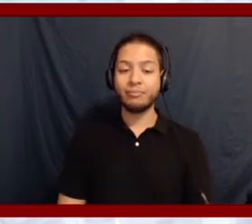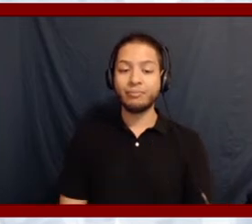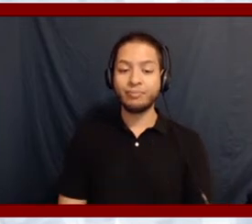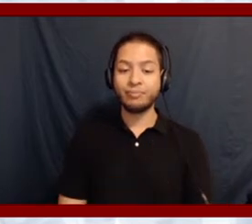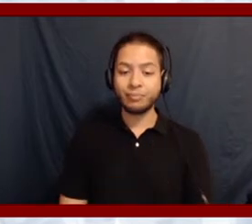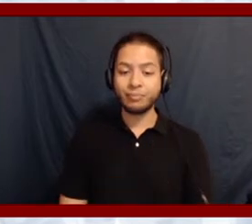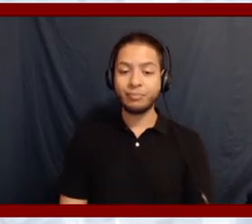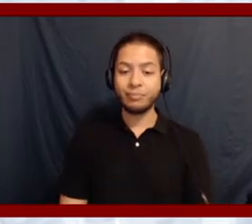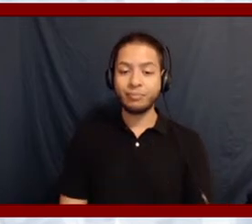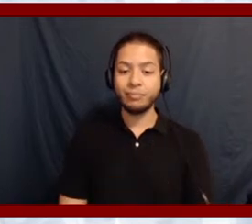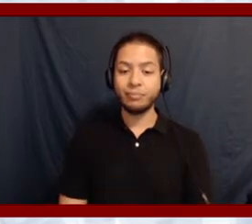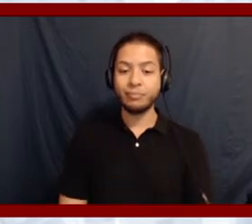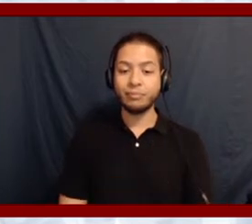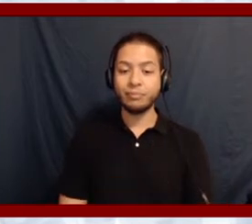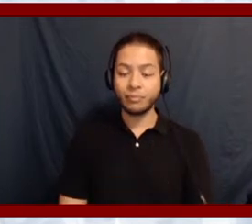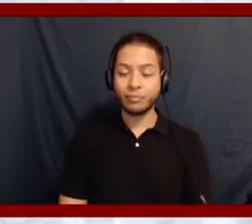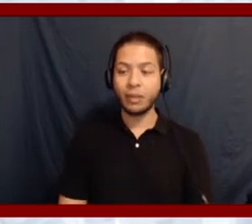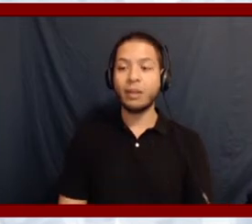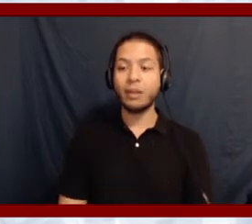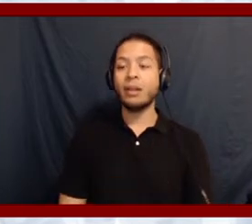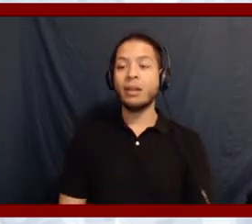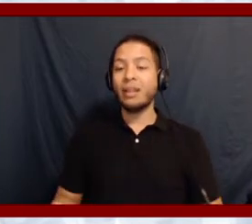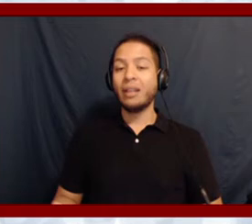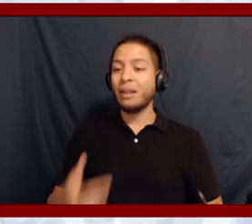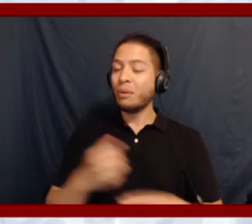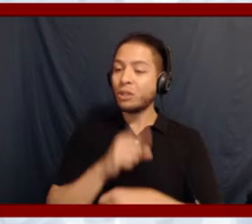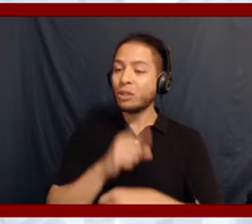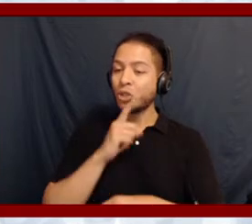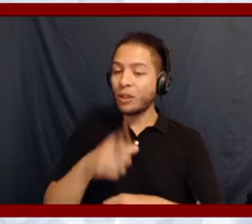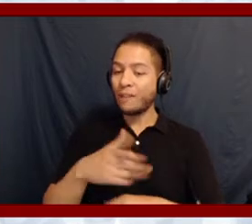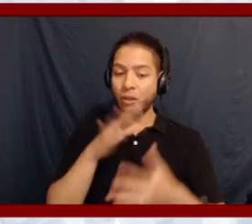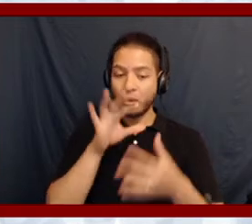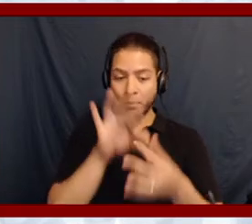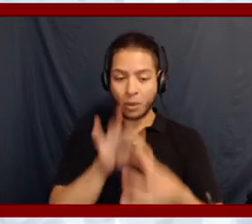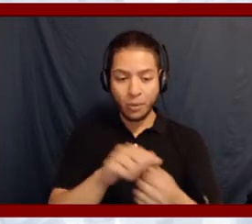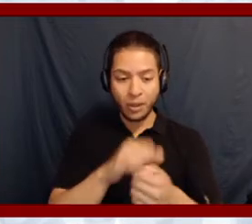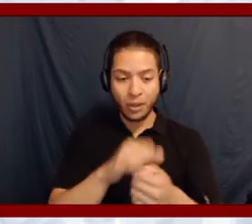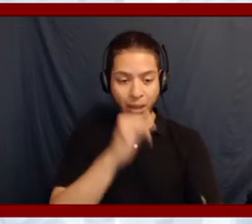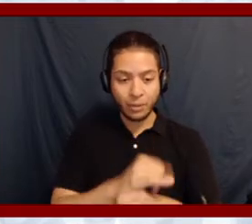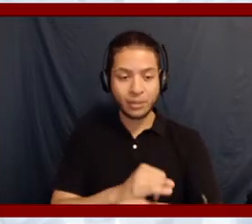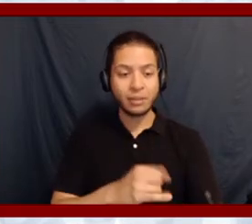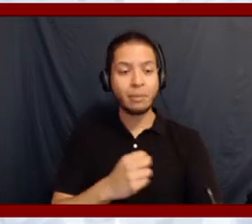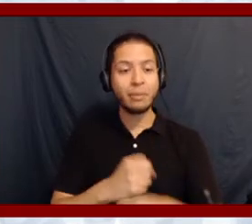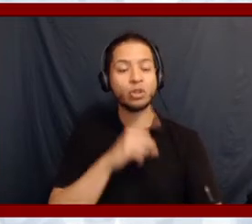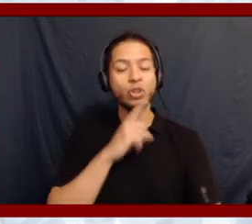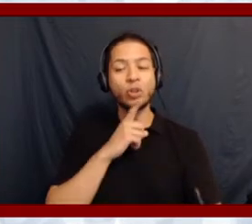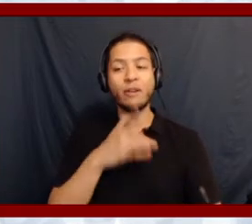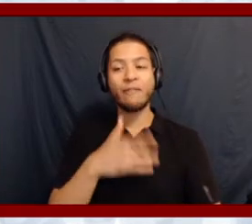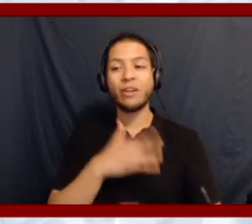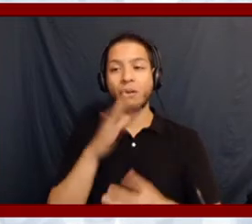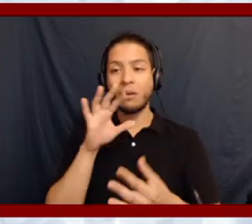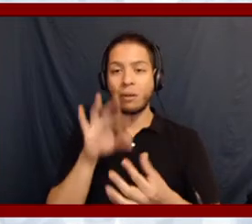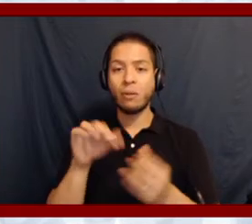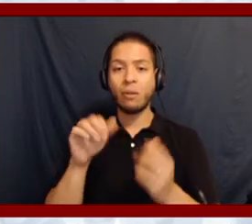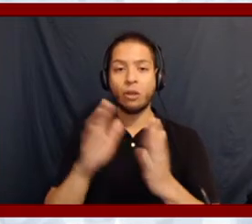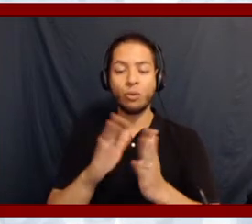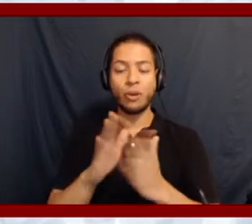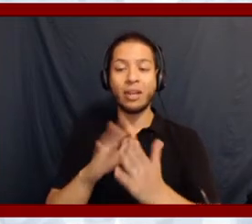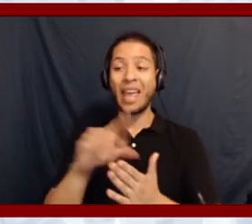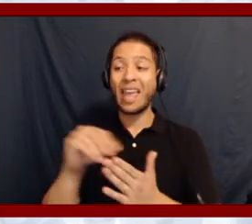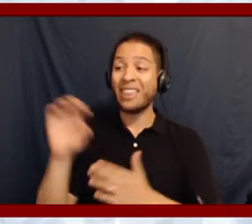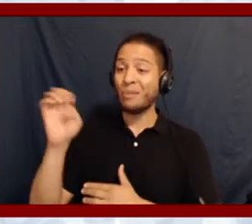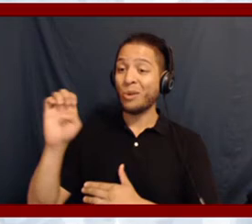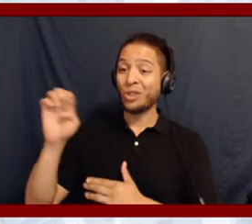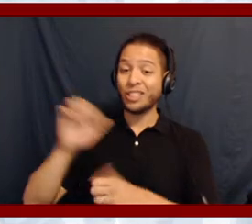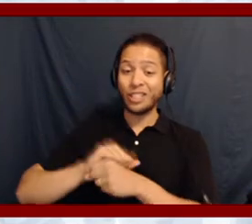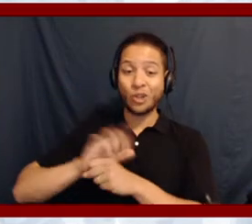get them back on campus, making sure they feel reconnected to the school community. And then the emergency COVID funding, which is intended